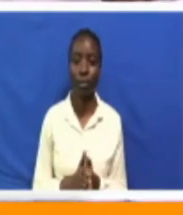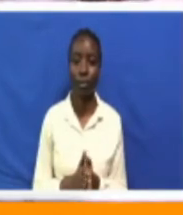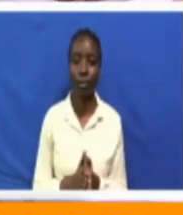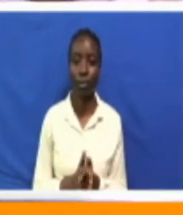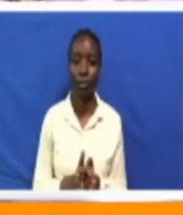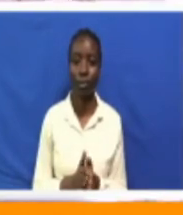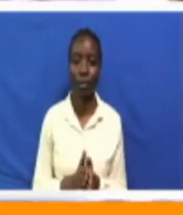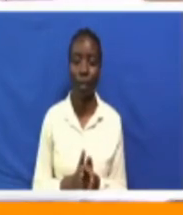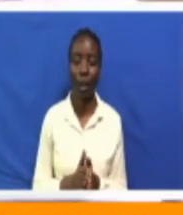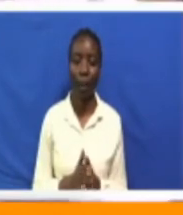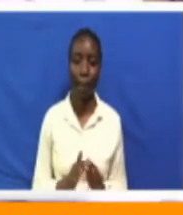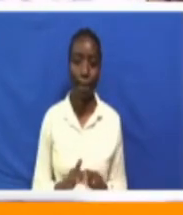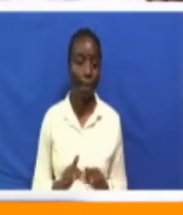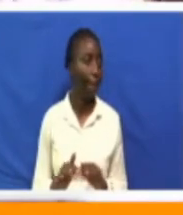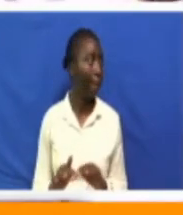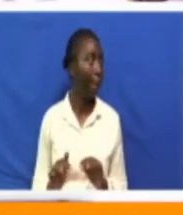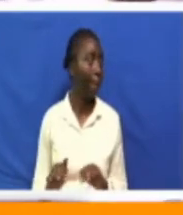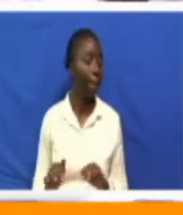foreign